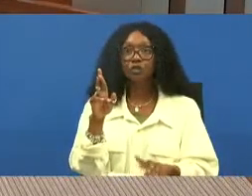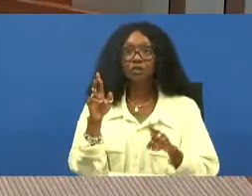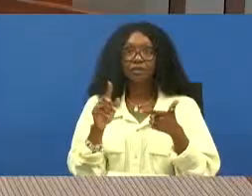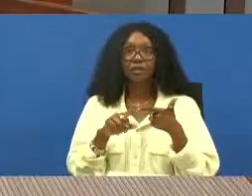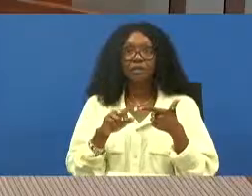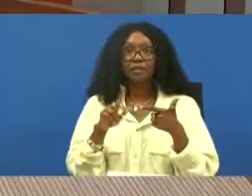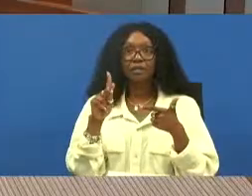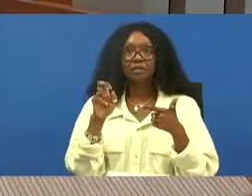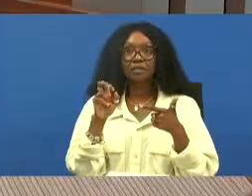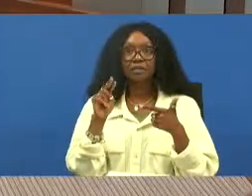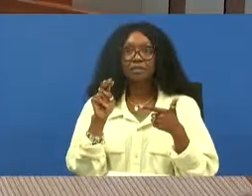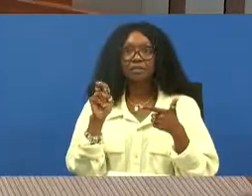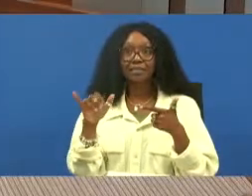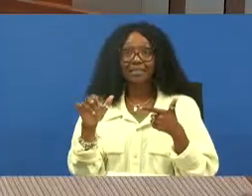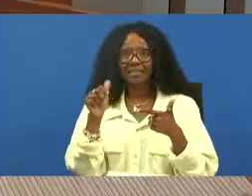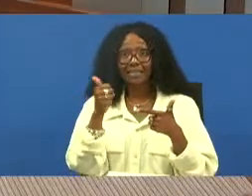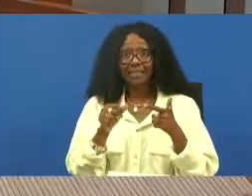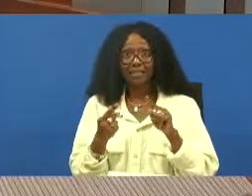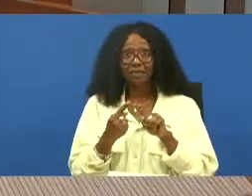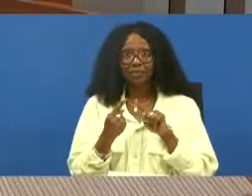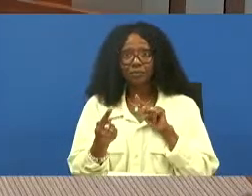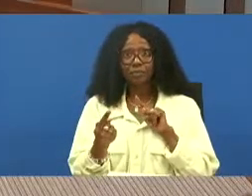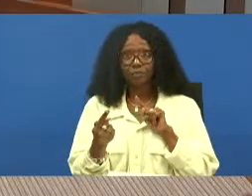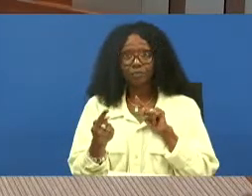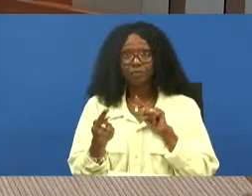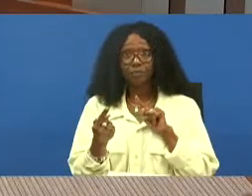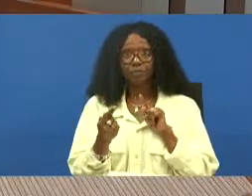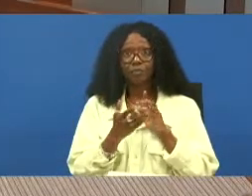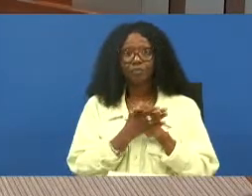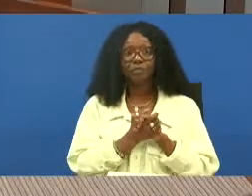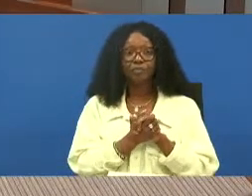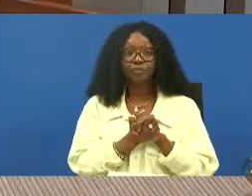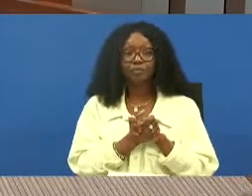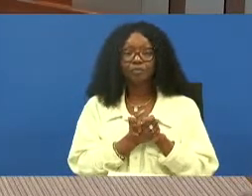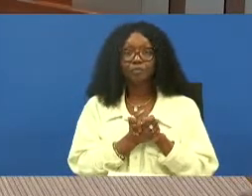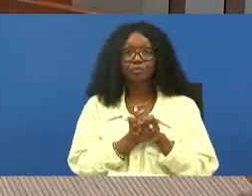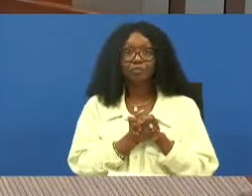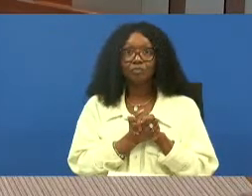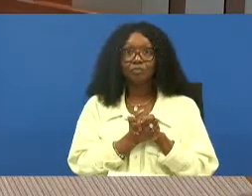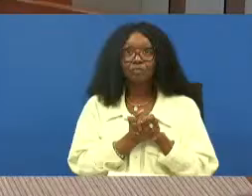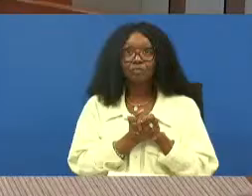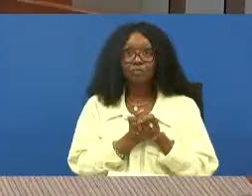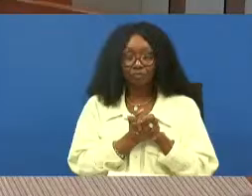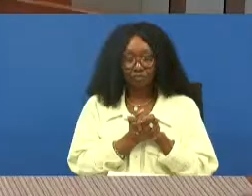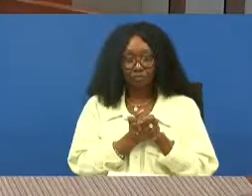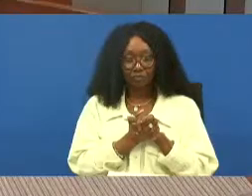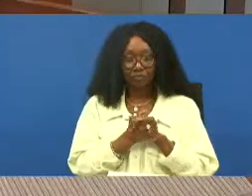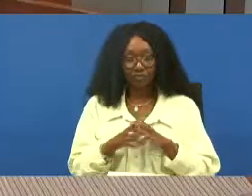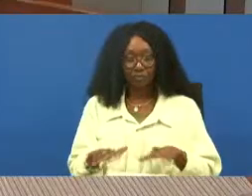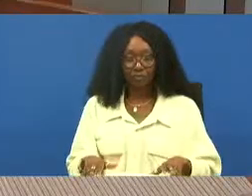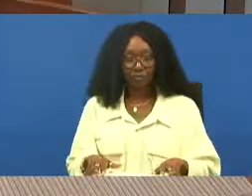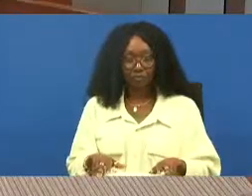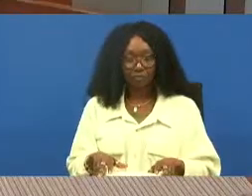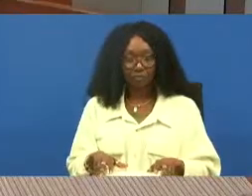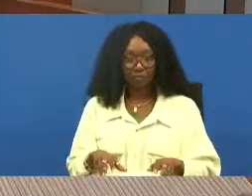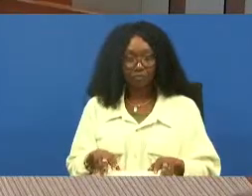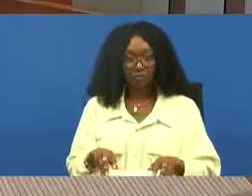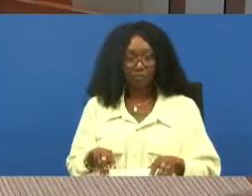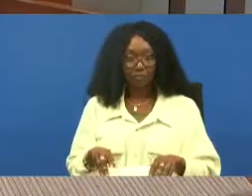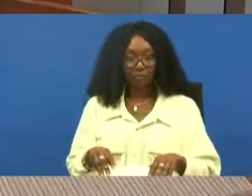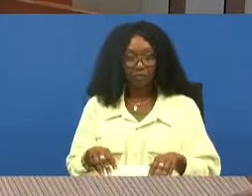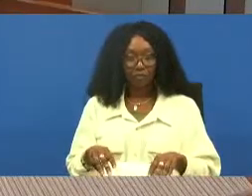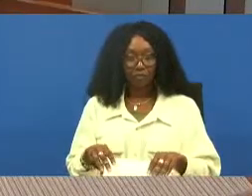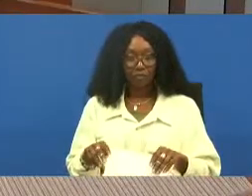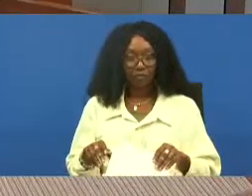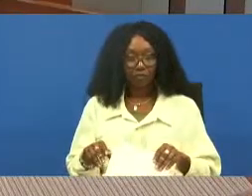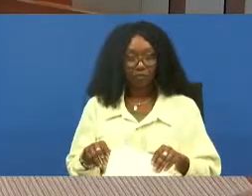Kenny. Any opposed? Motion carries. All right. All right, y'all, let's